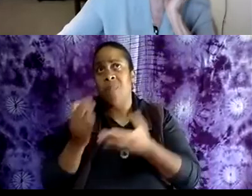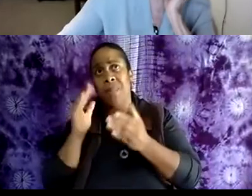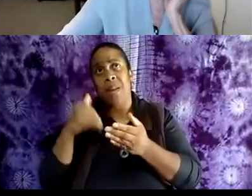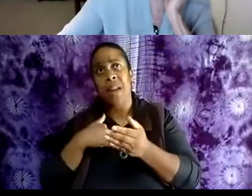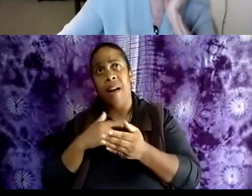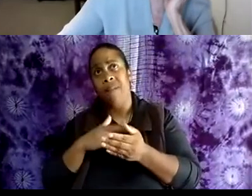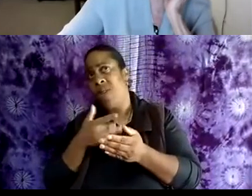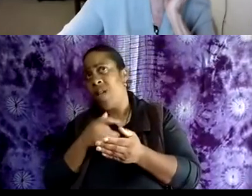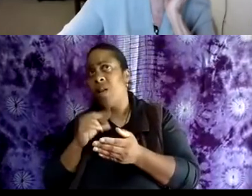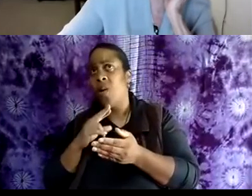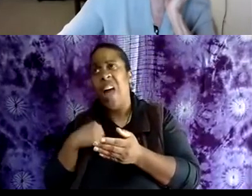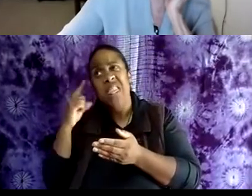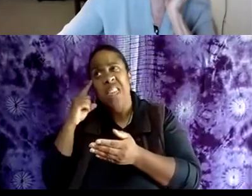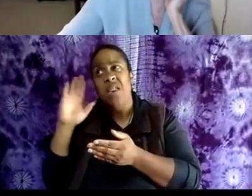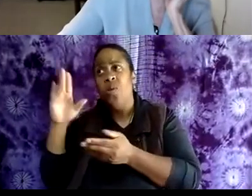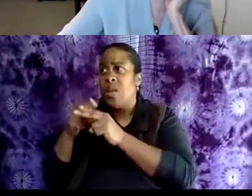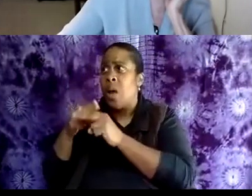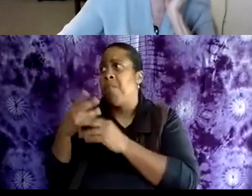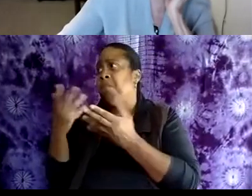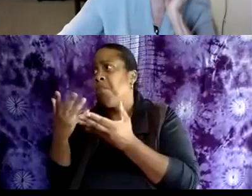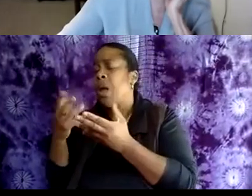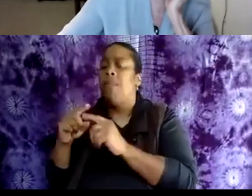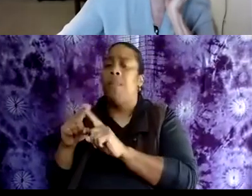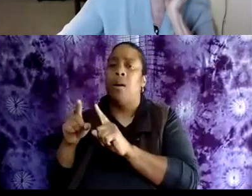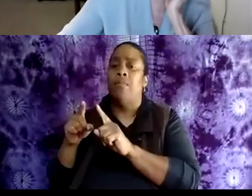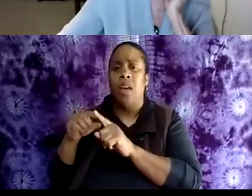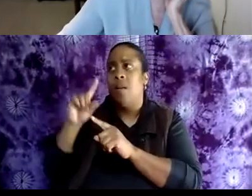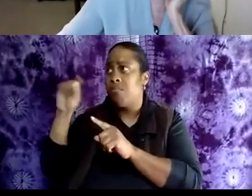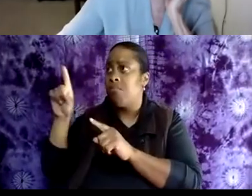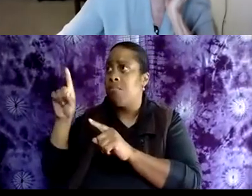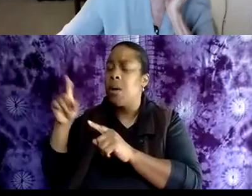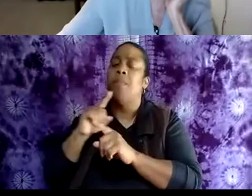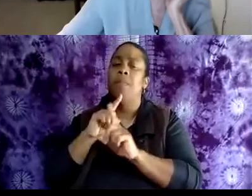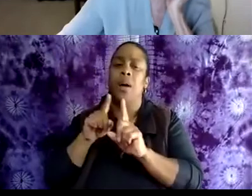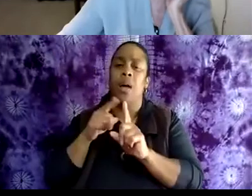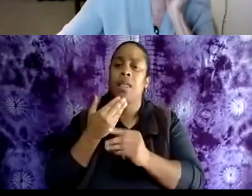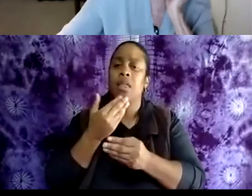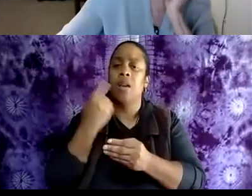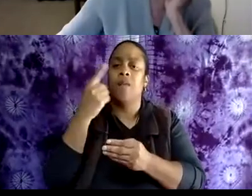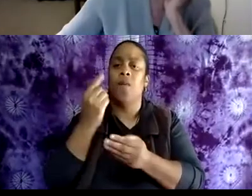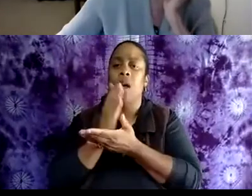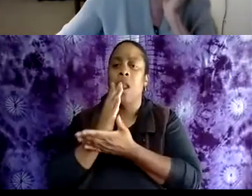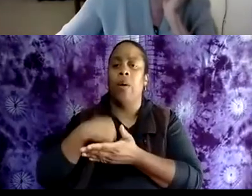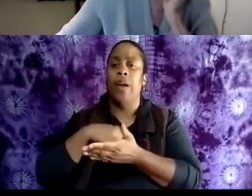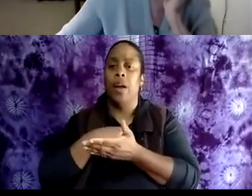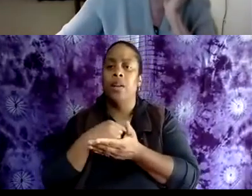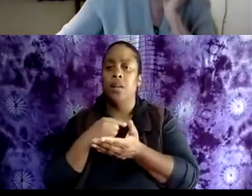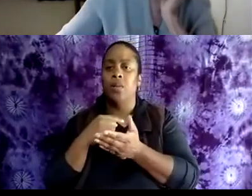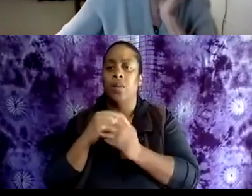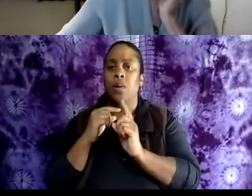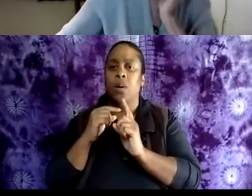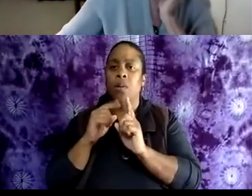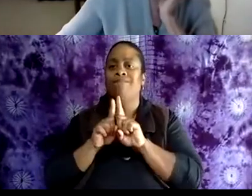be, but just ask her. So again, thank you for allowing us to be a part of your journey, and I hope